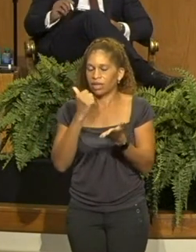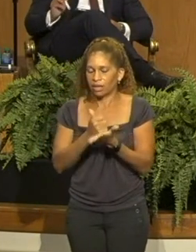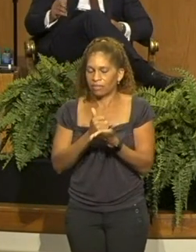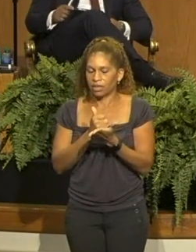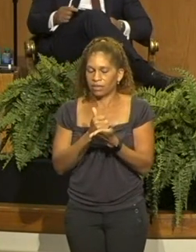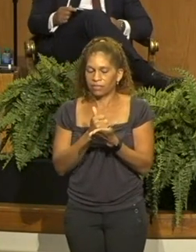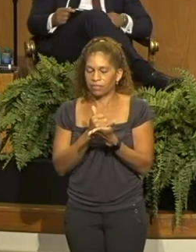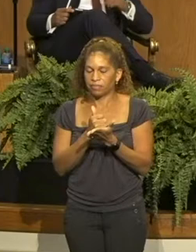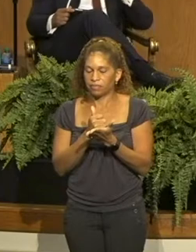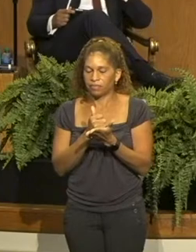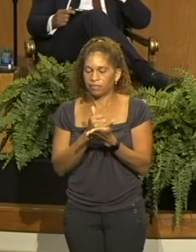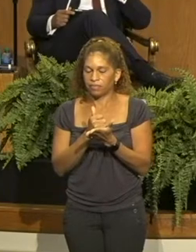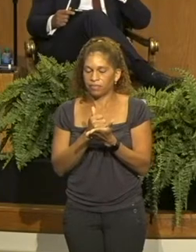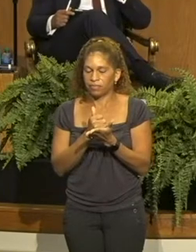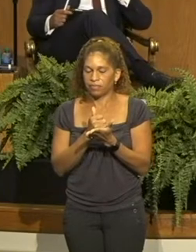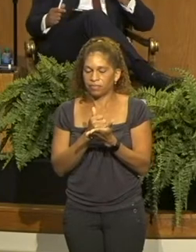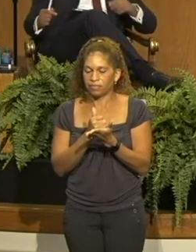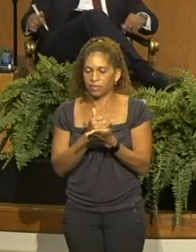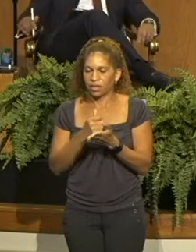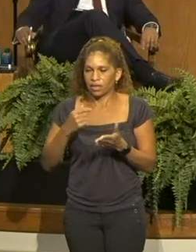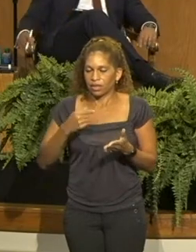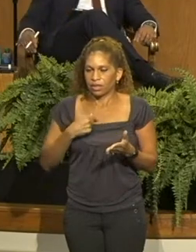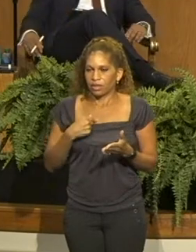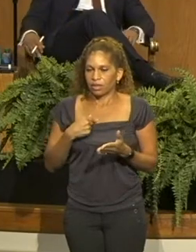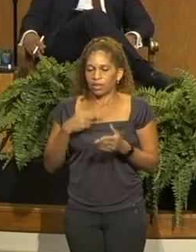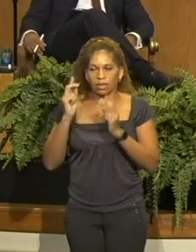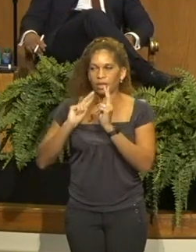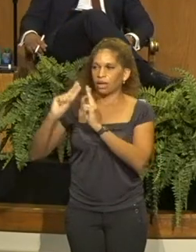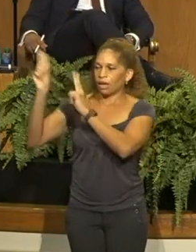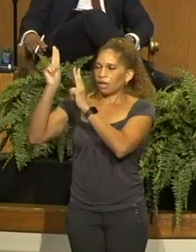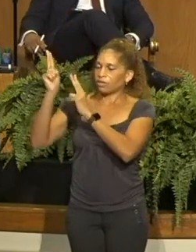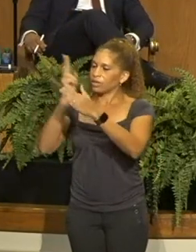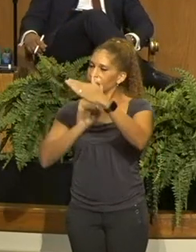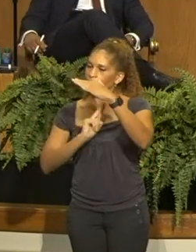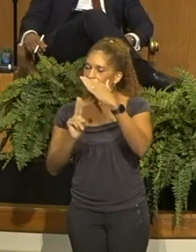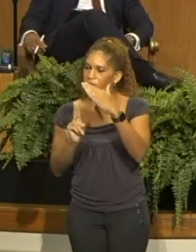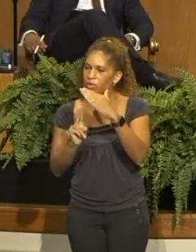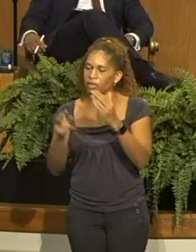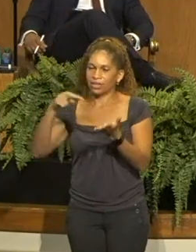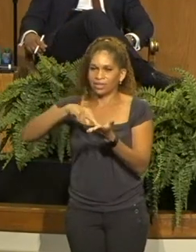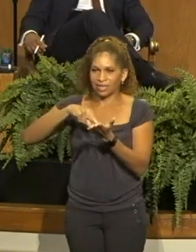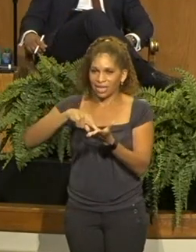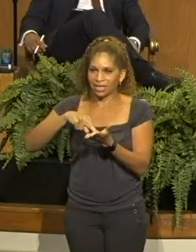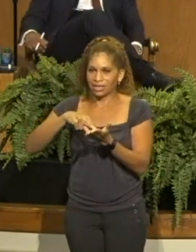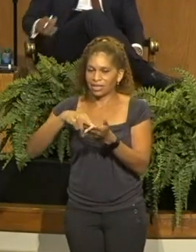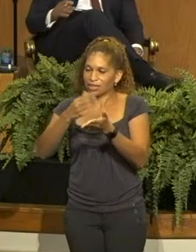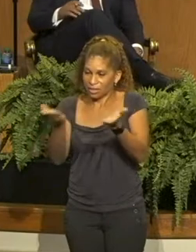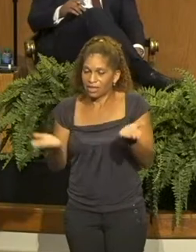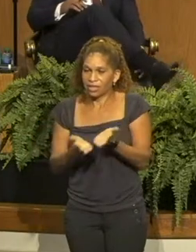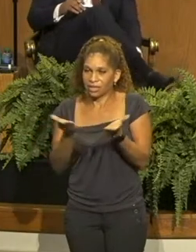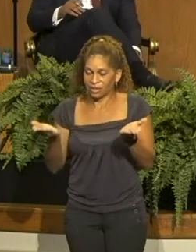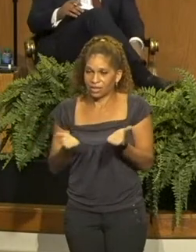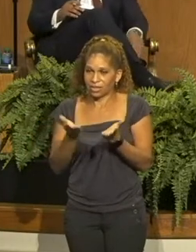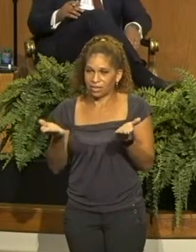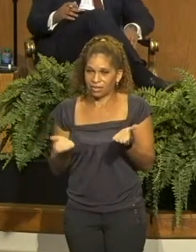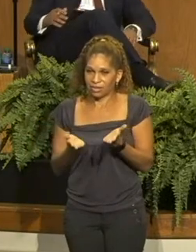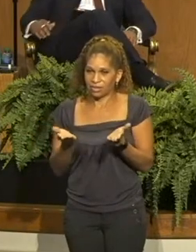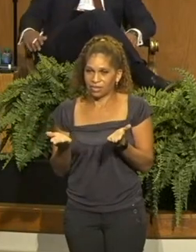amen. I am honored and humbled to stand in this